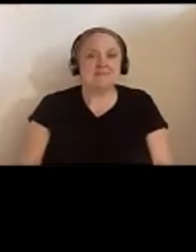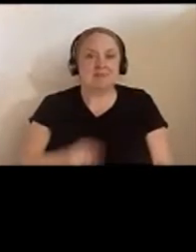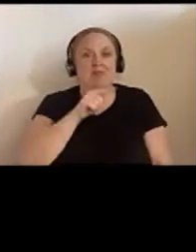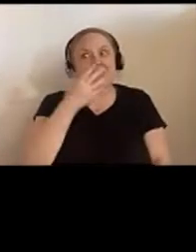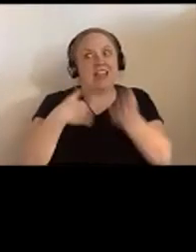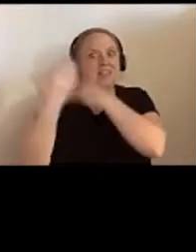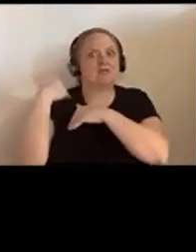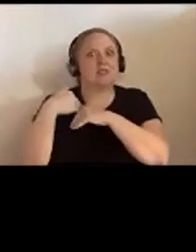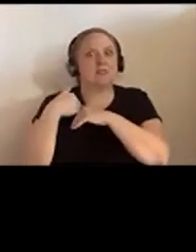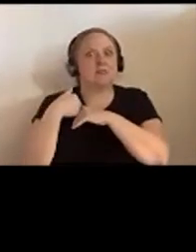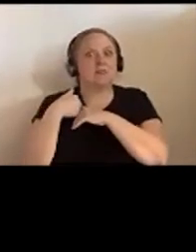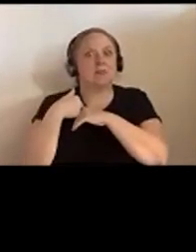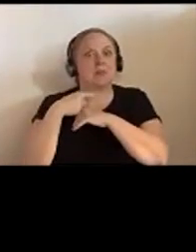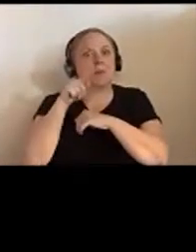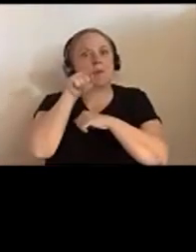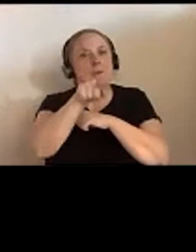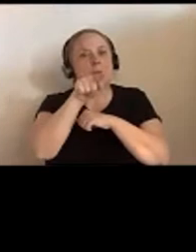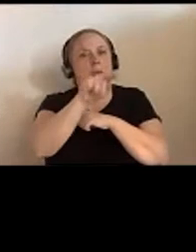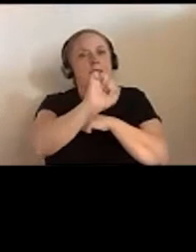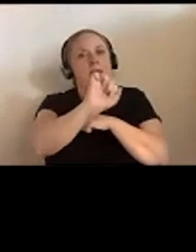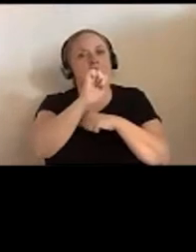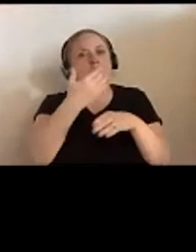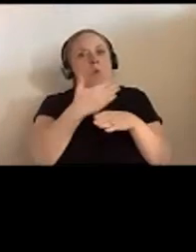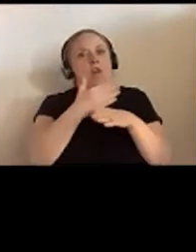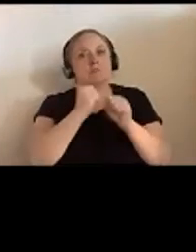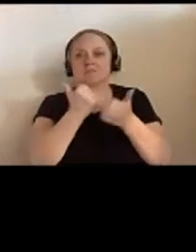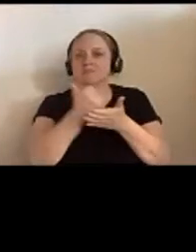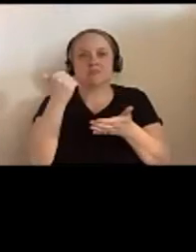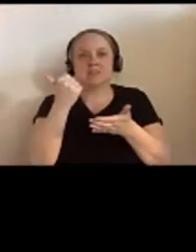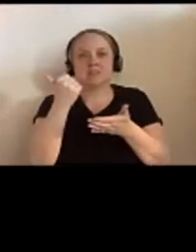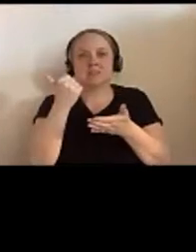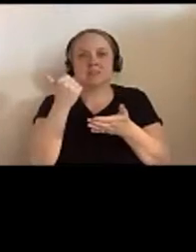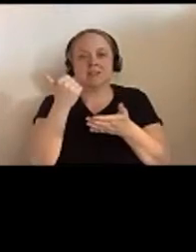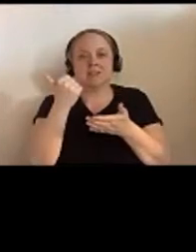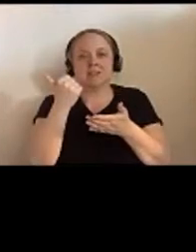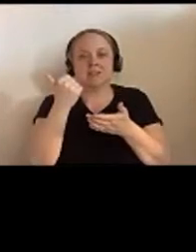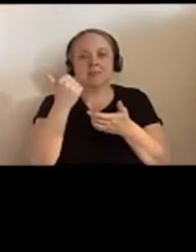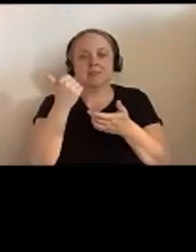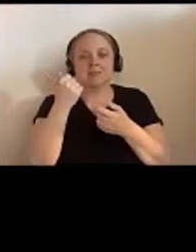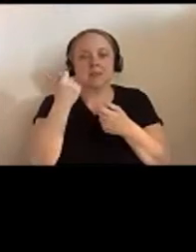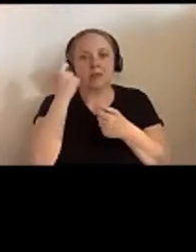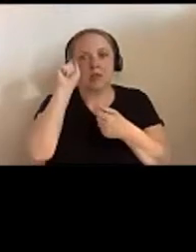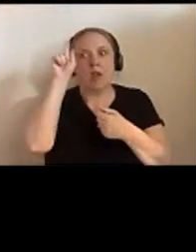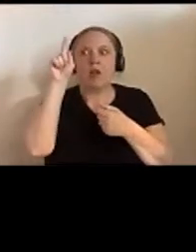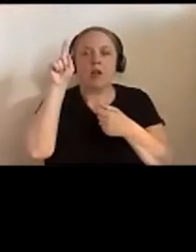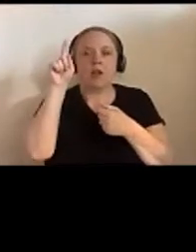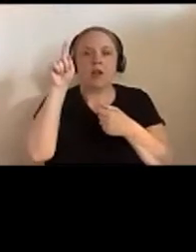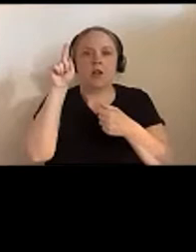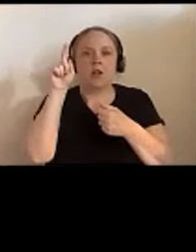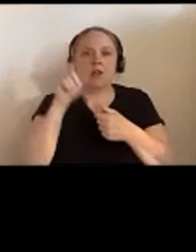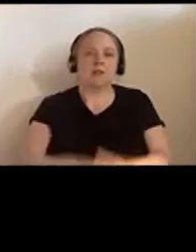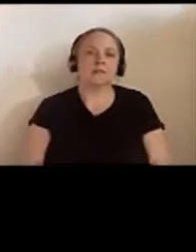And yeah, I think what she does there is brilliant in the way that it confronts and not just shines a light, but I